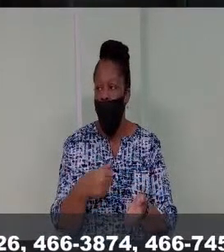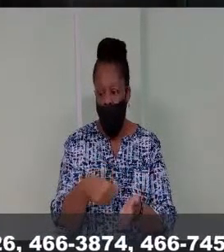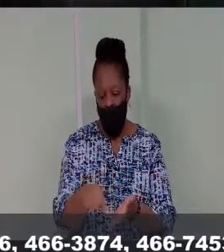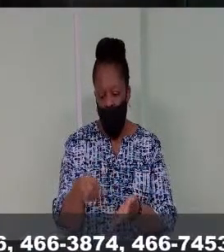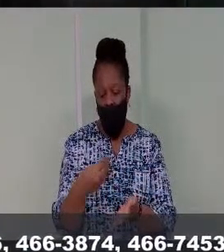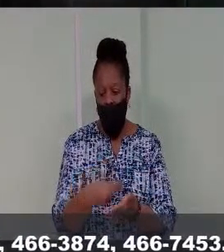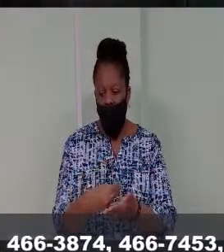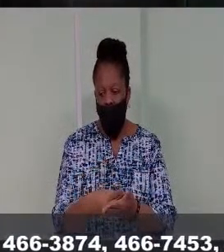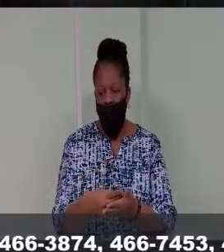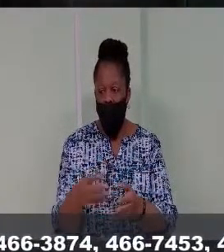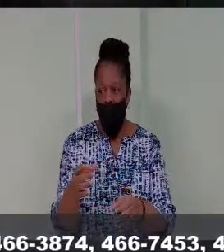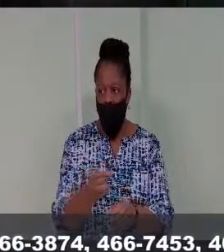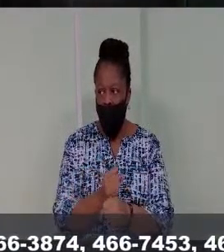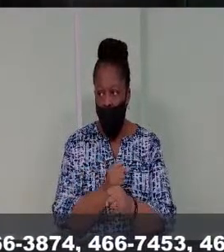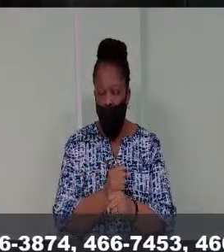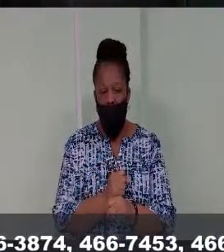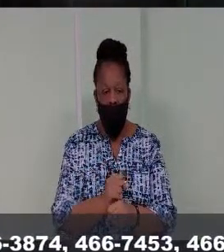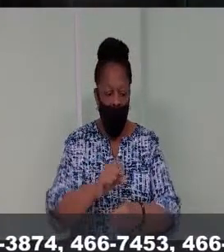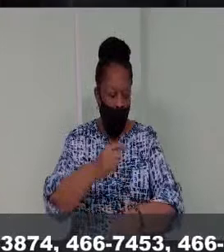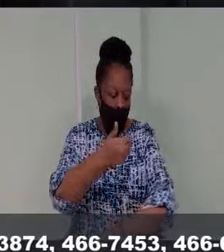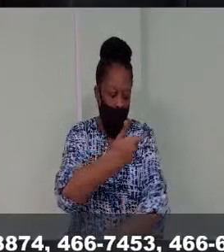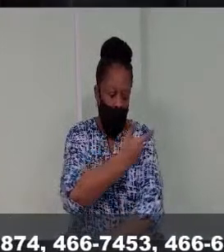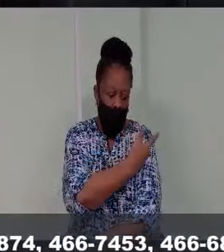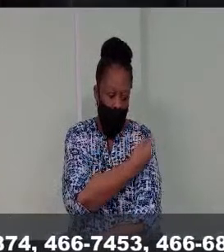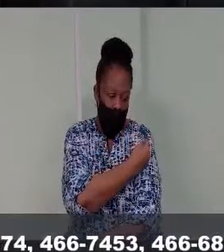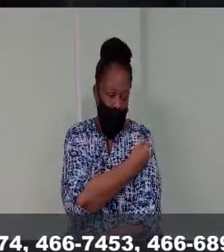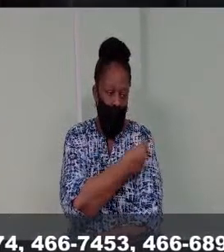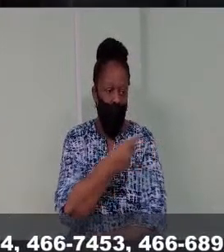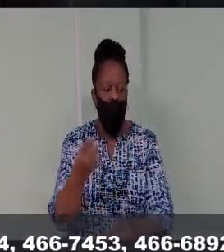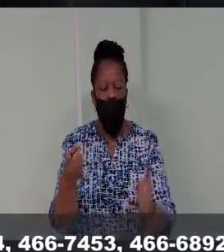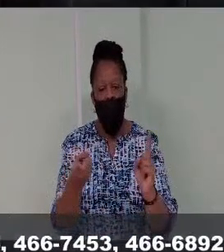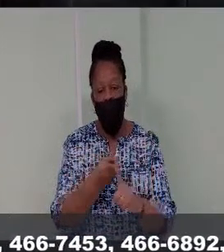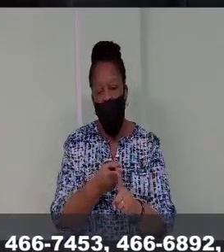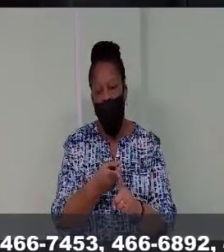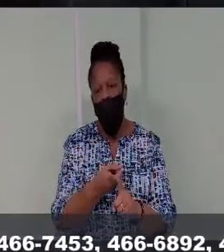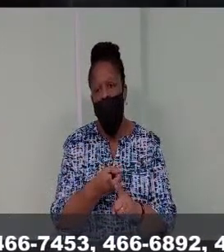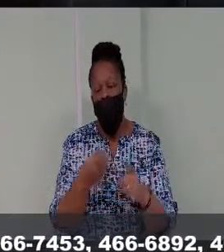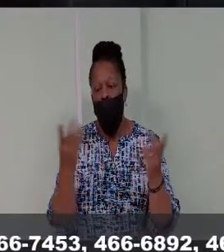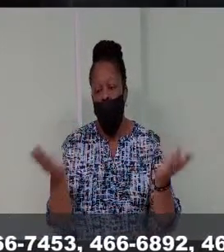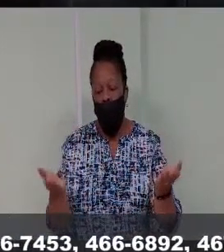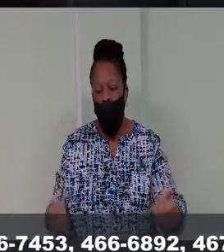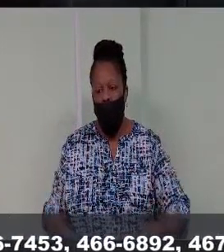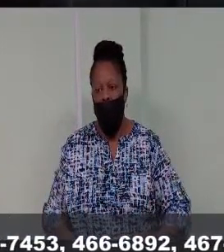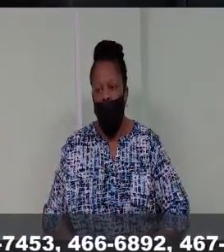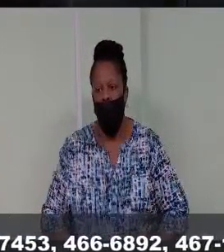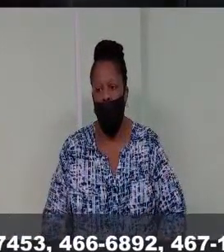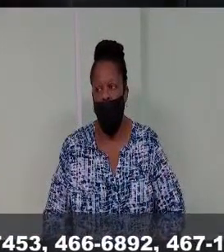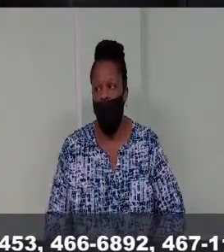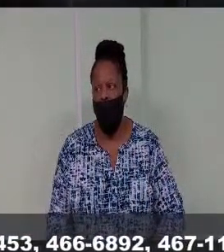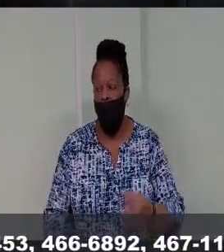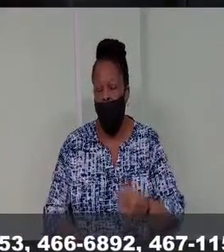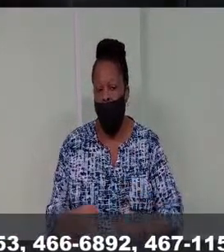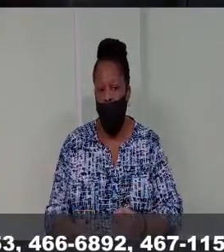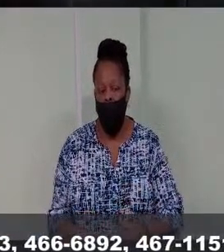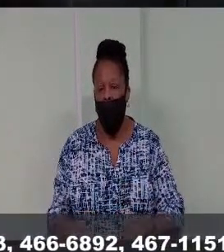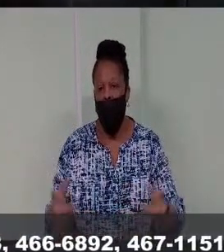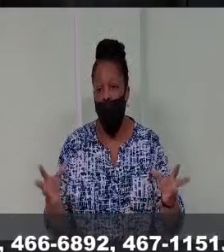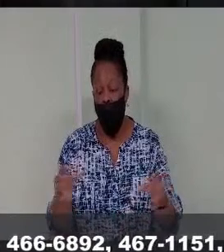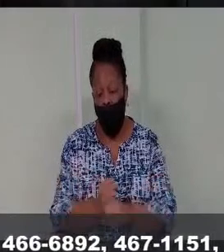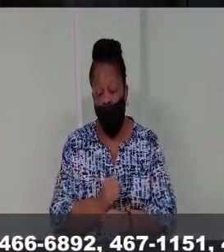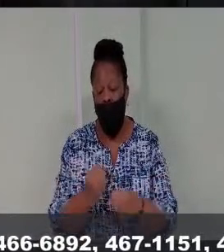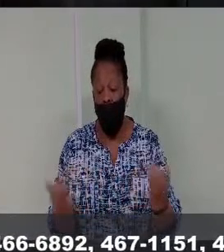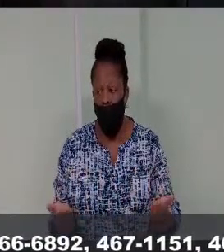we have access to the COVID vaccine when it becomes available. We have also heard of some